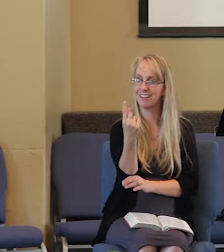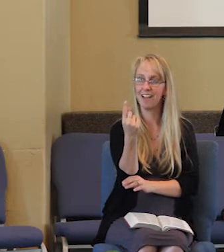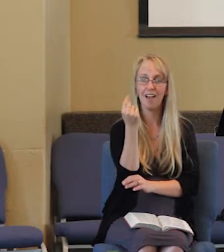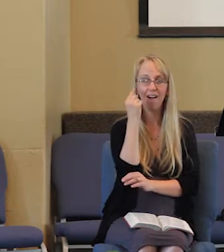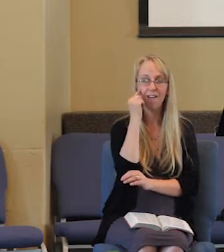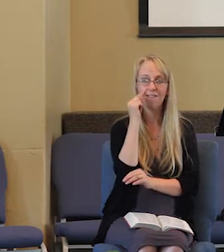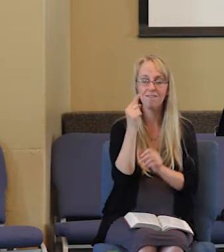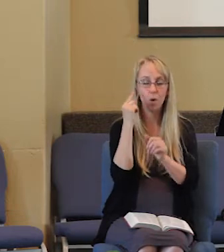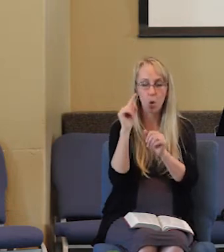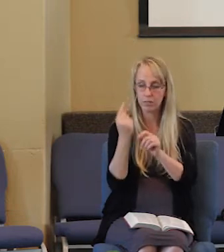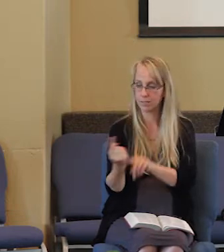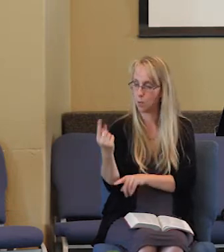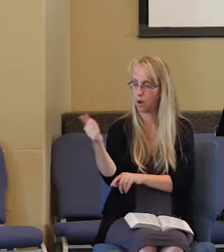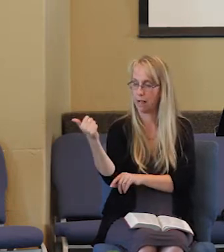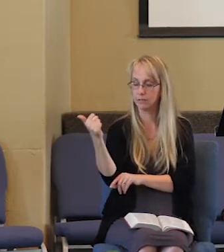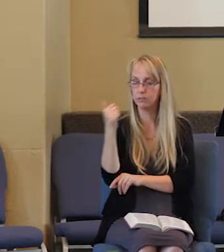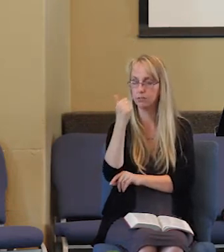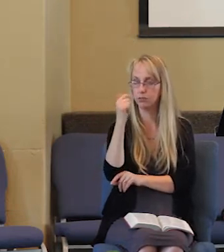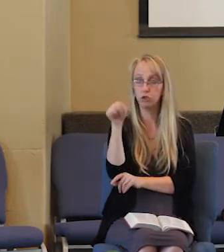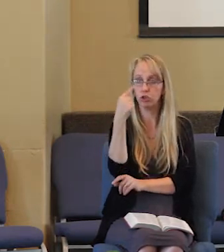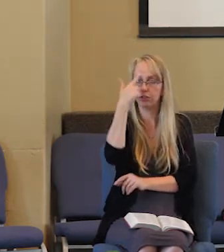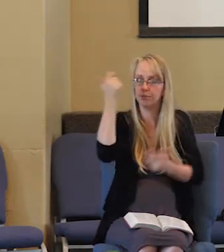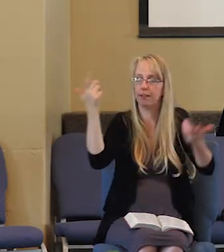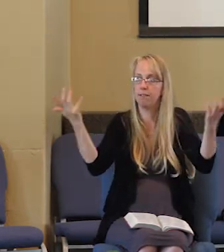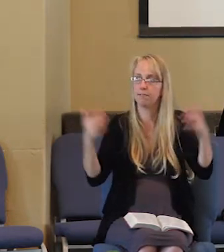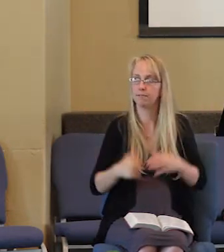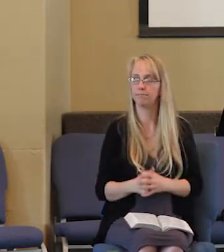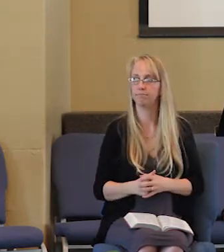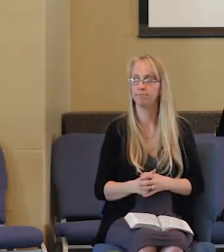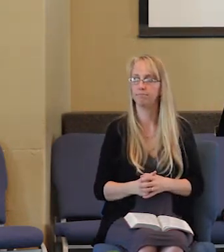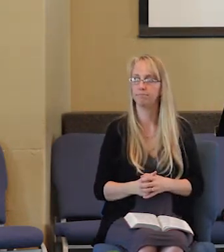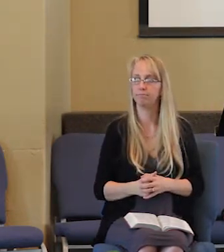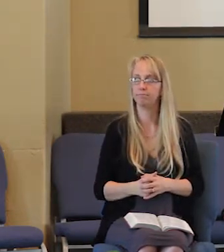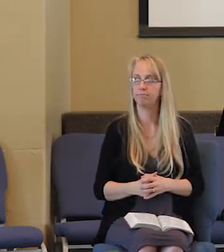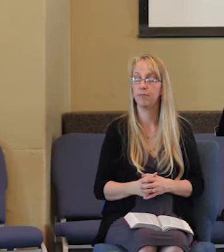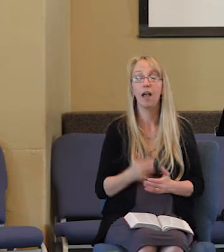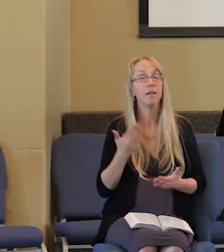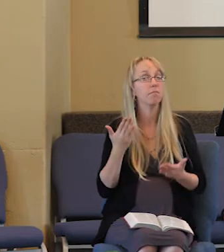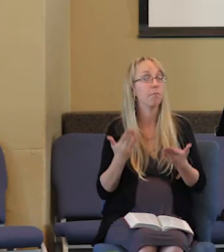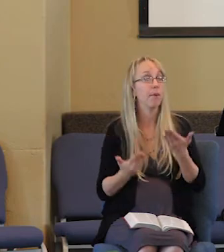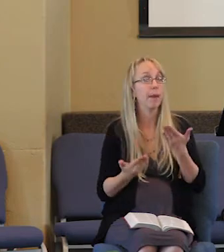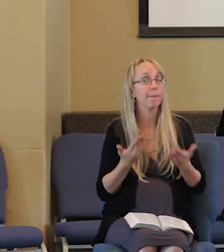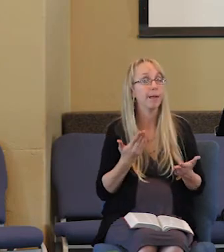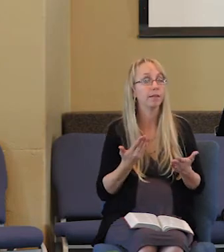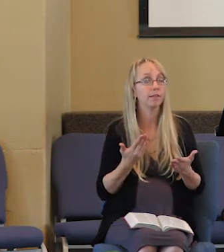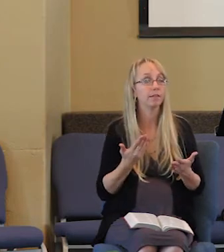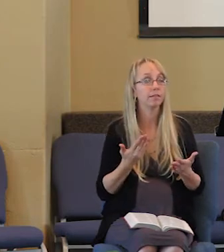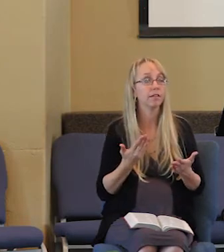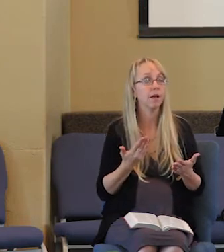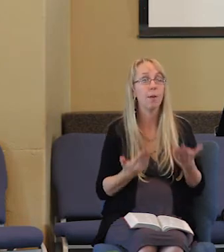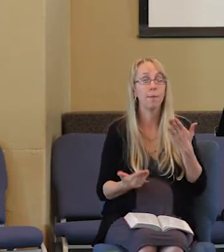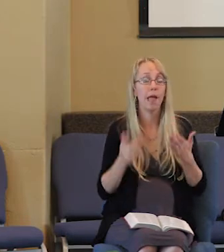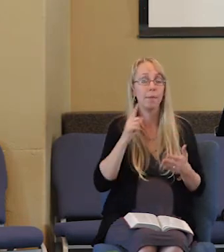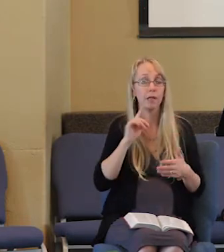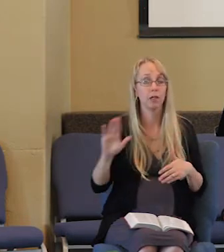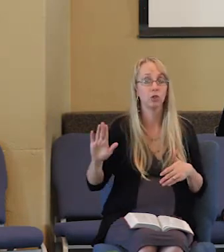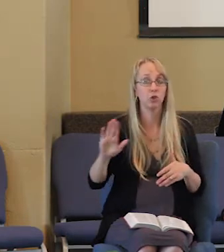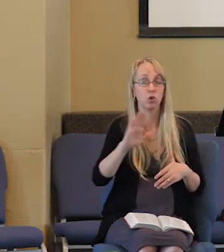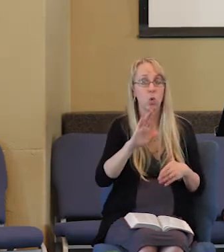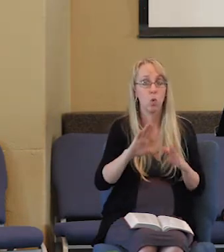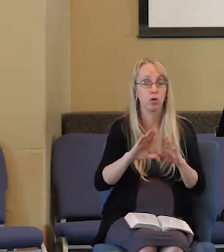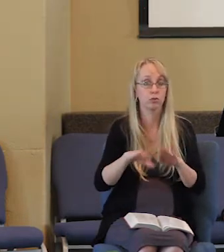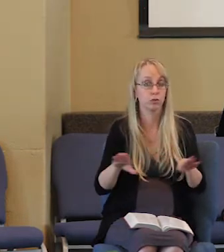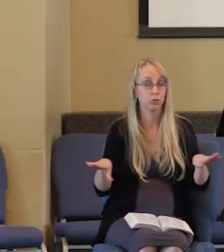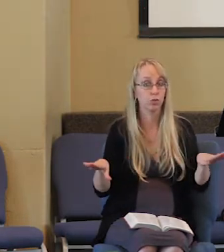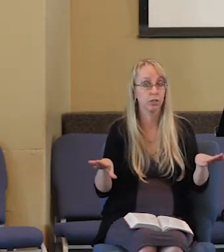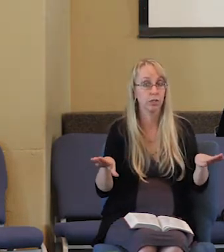just because. And maybe it's your children that